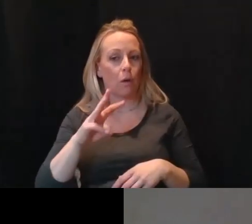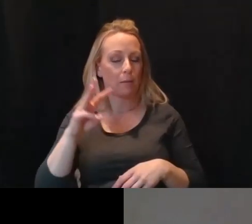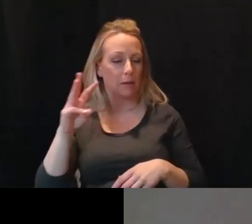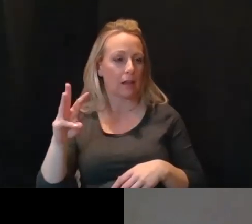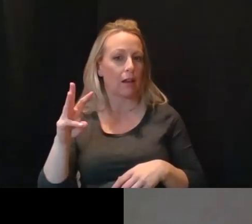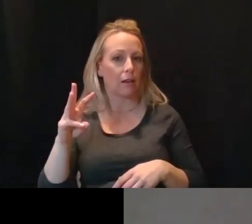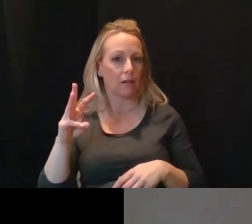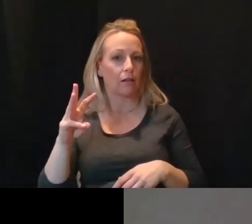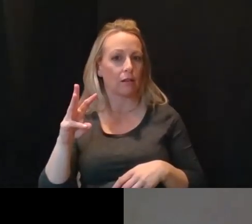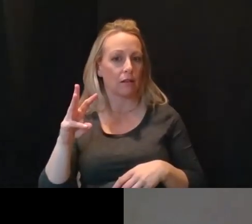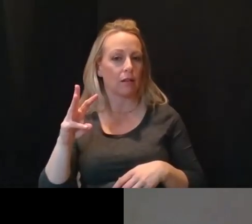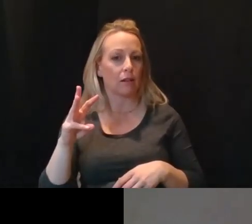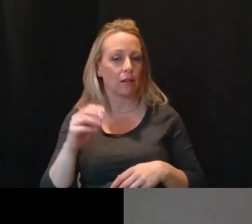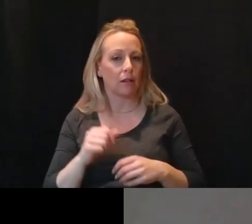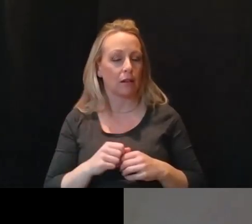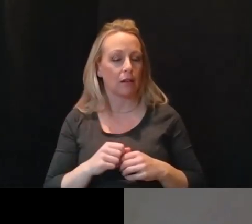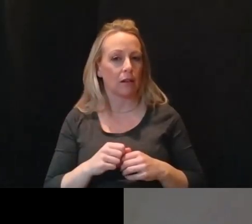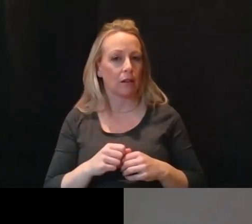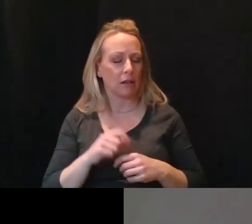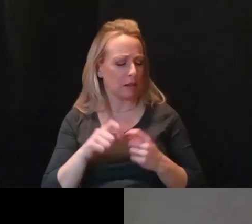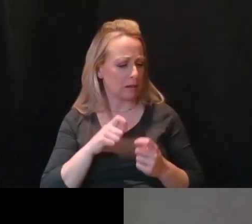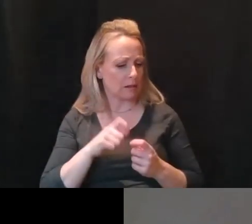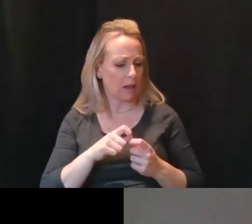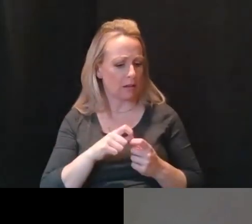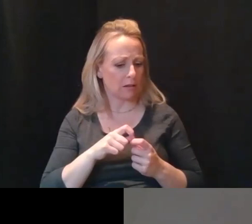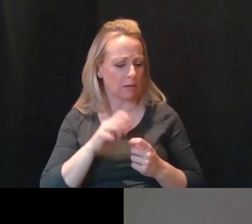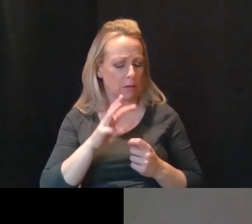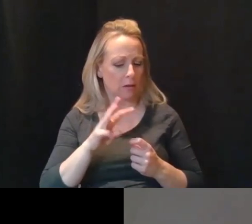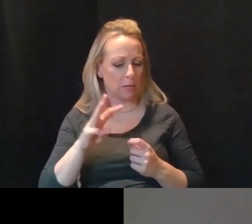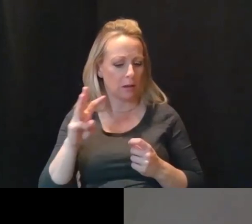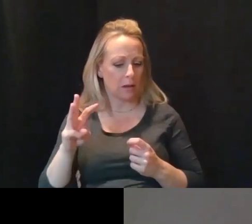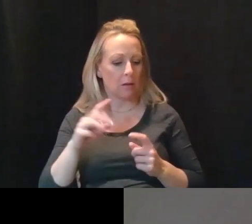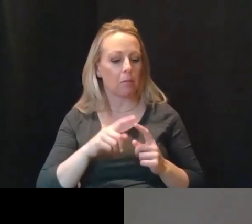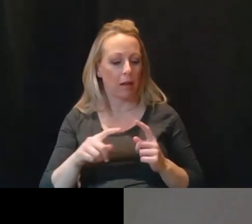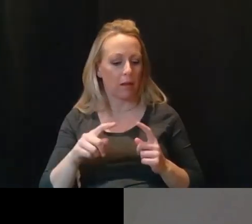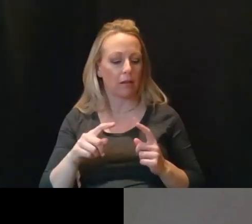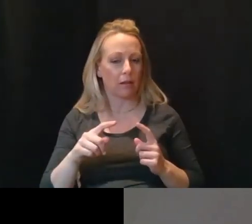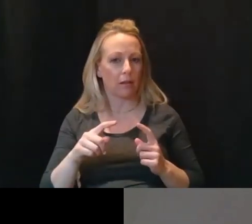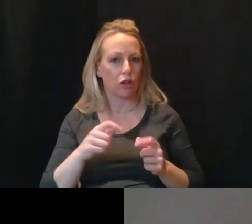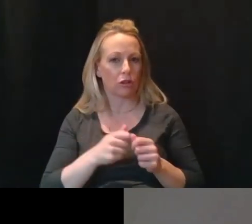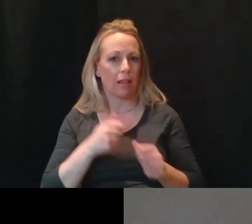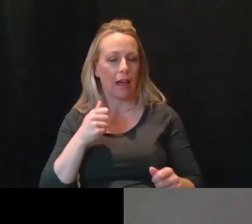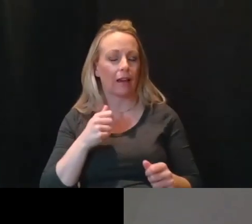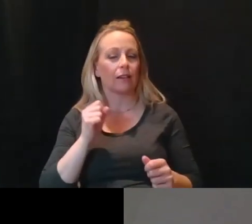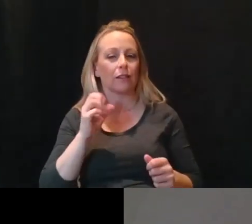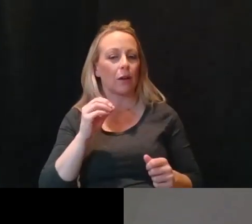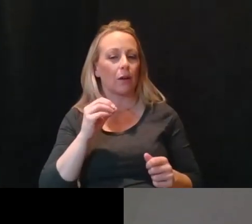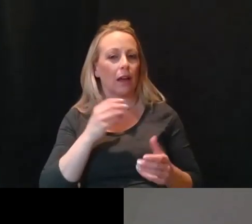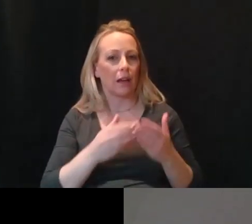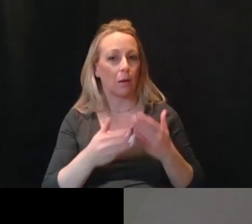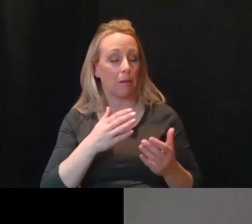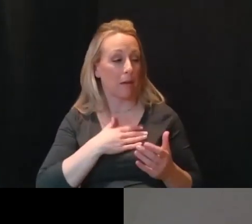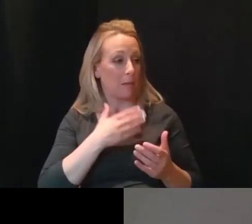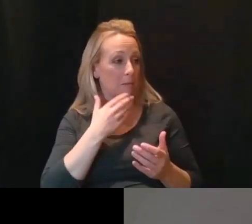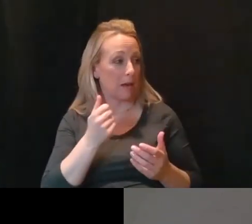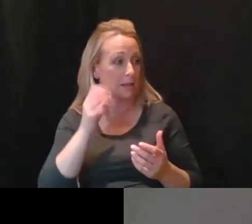IDPH. I don't remember the exact address, but there is a lag. So I would say my best guess is